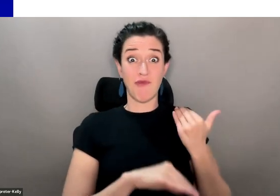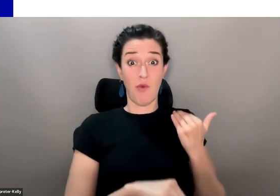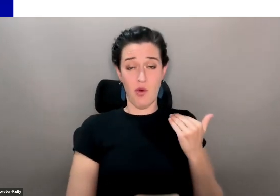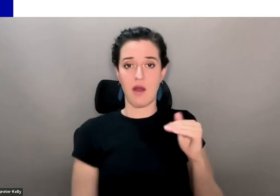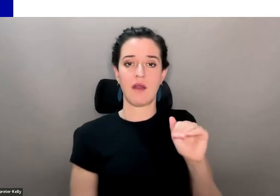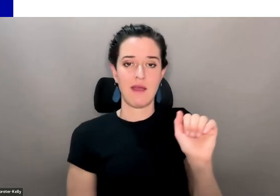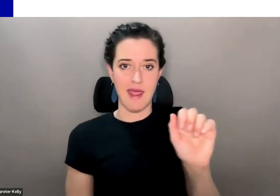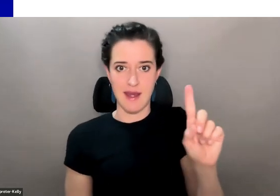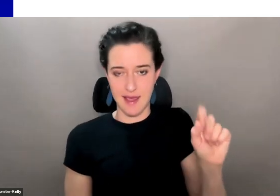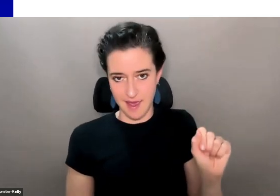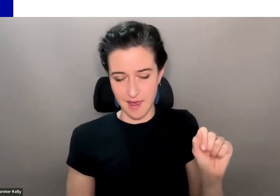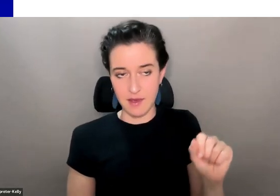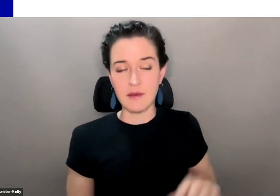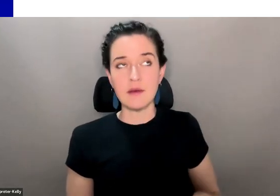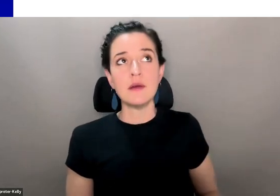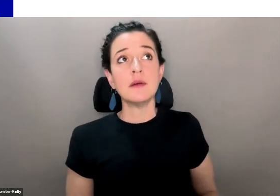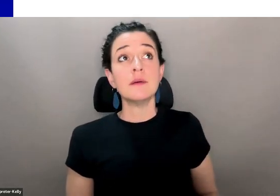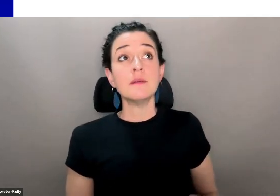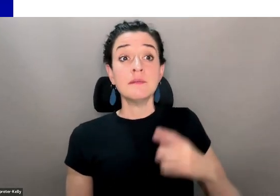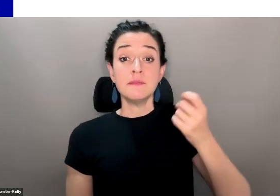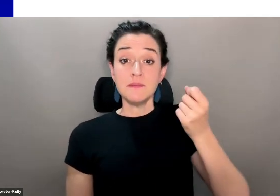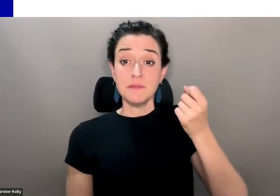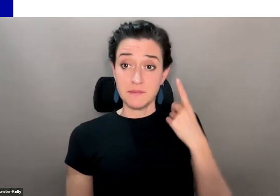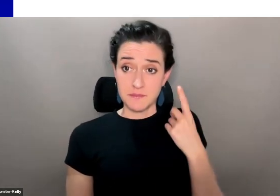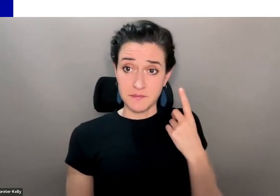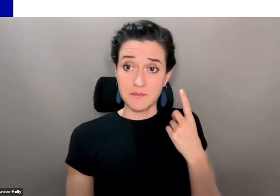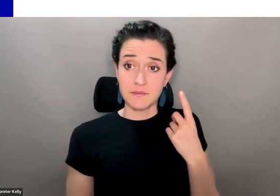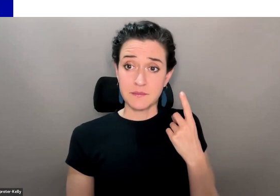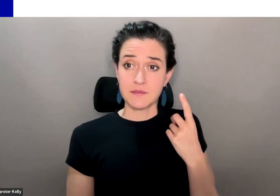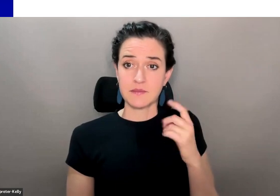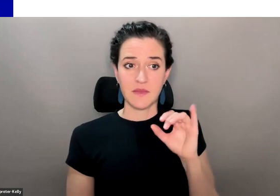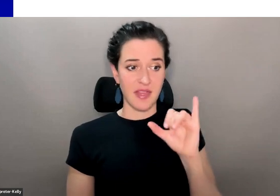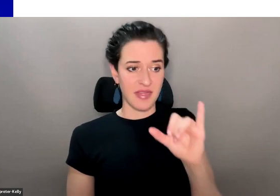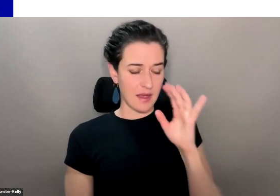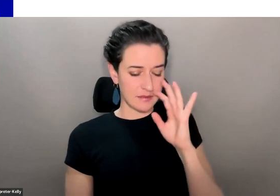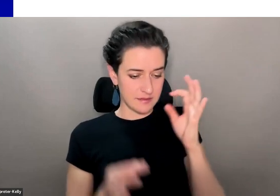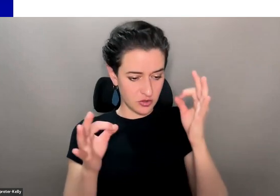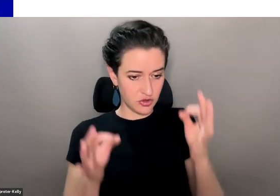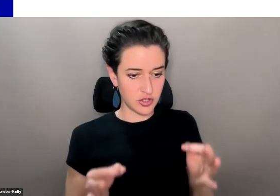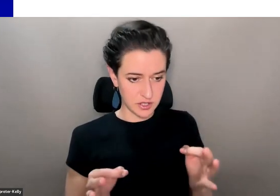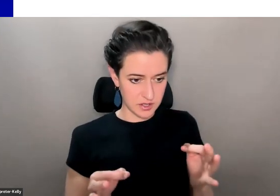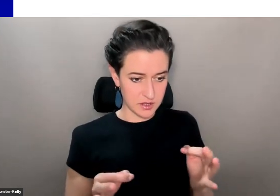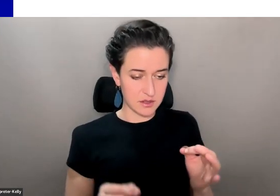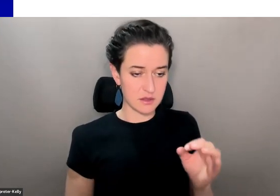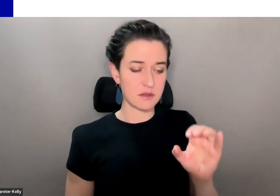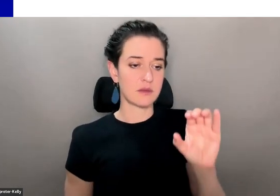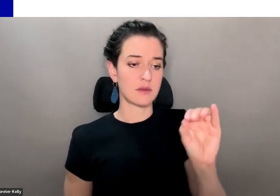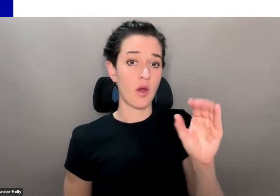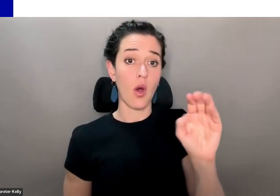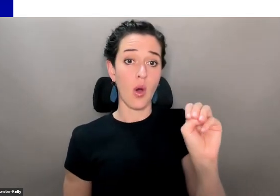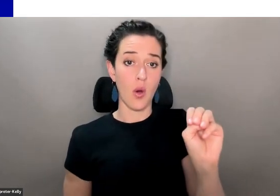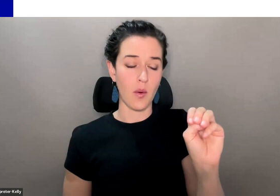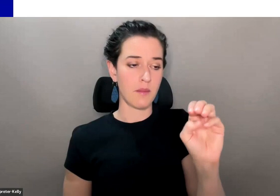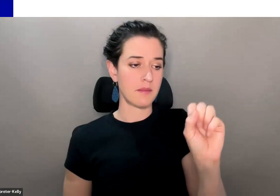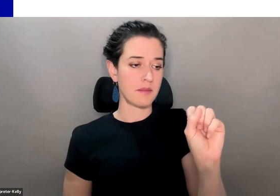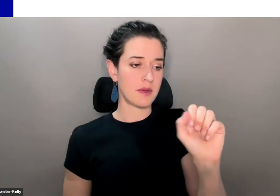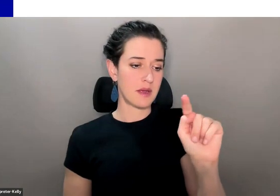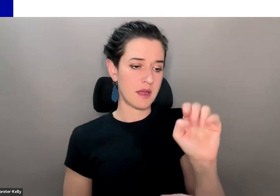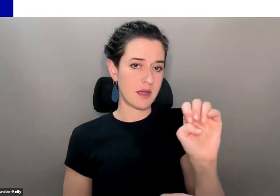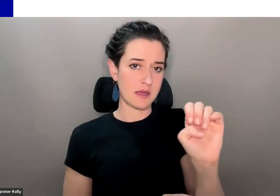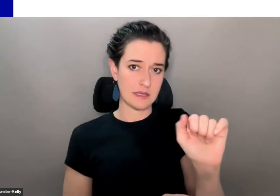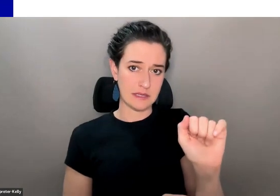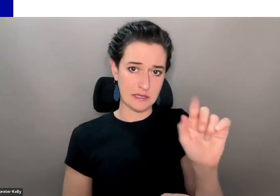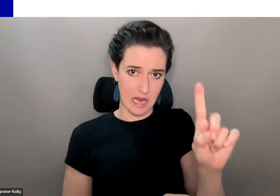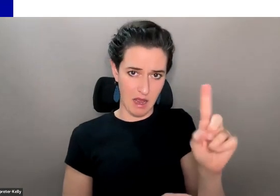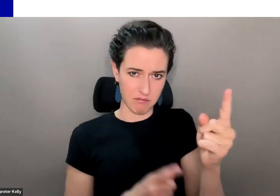Act. However, in this landmark decision, Olmstead, in 1999, brought